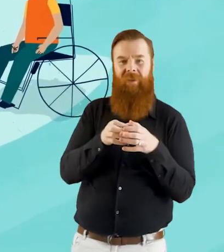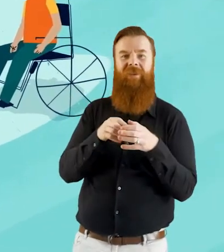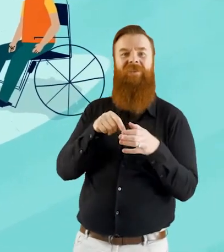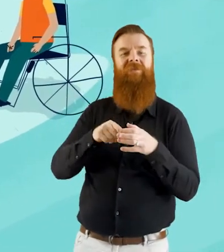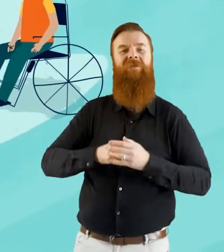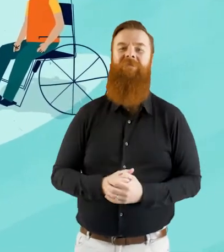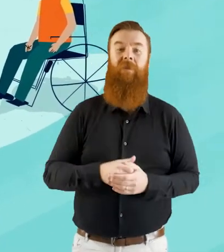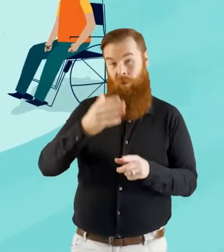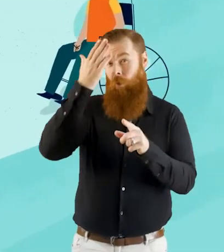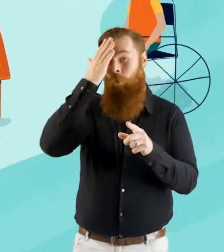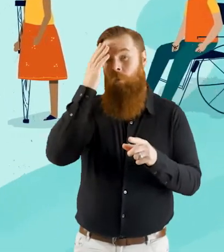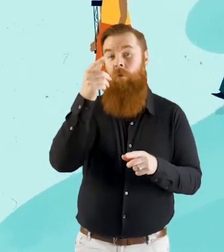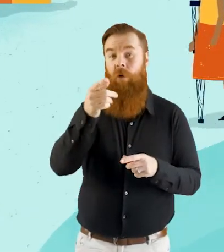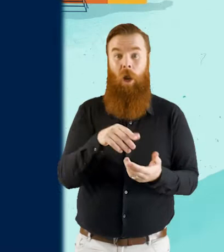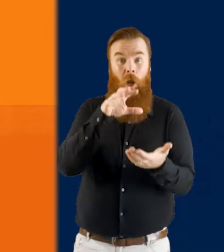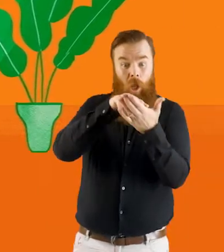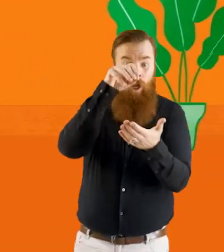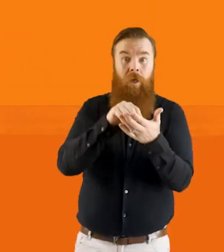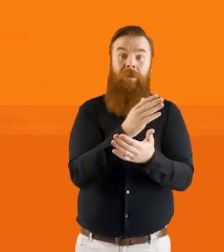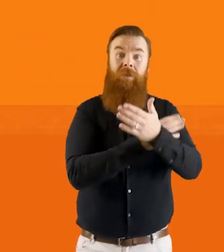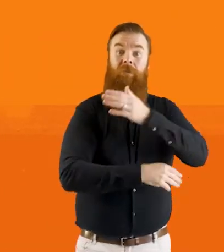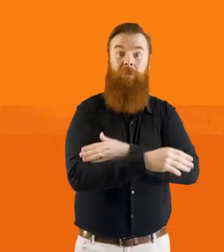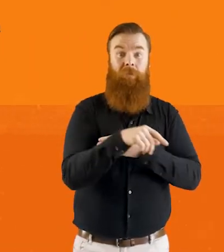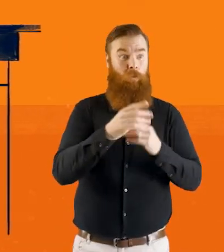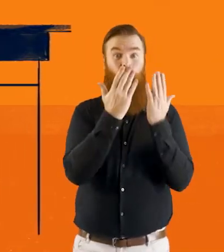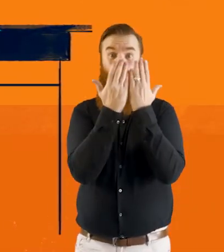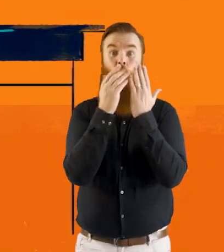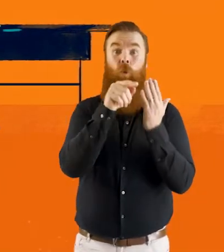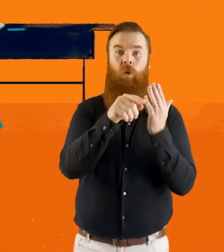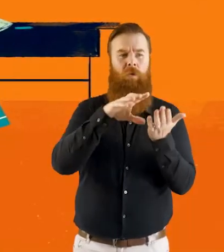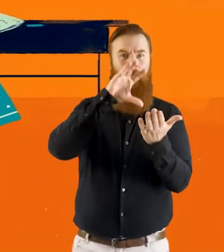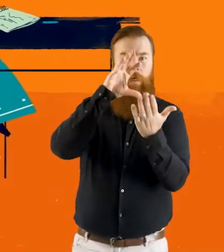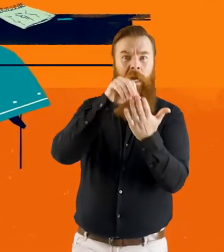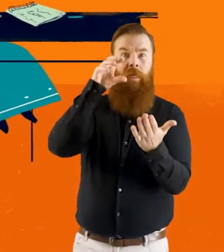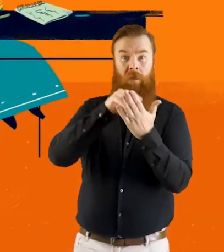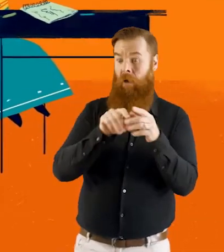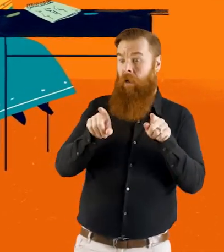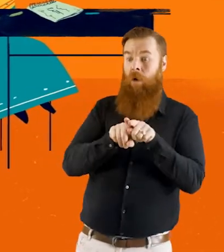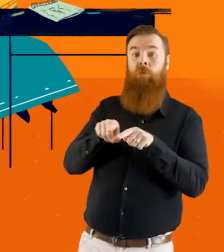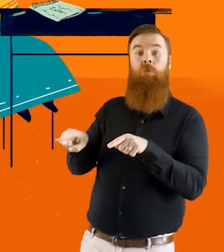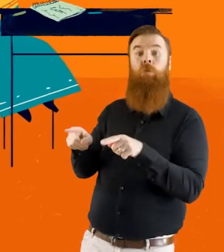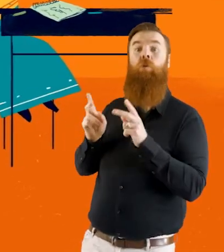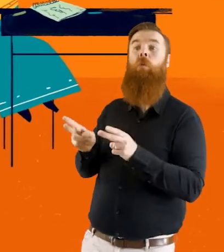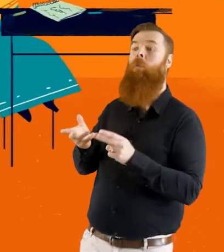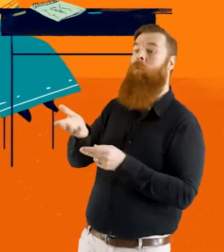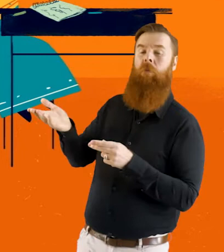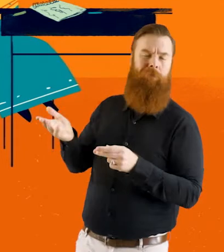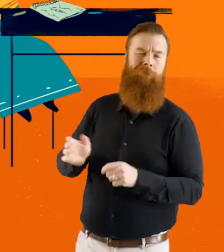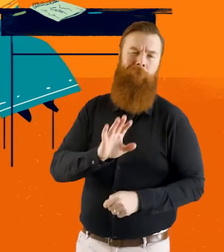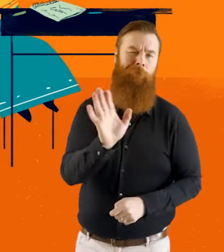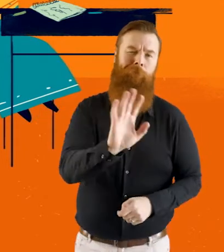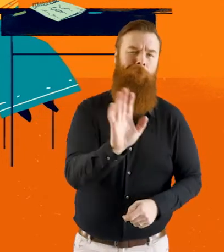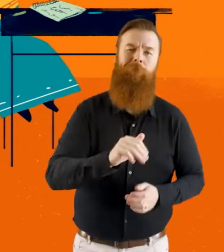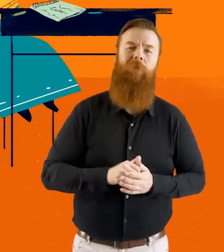disabilities? Did you know that for learners with disabilities in school, they may not be learning as much as their peers?